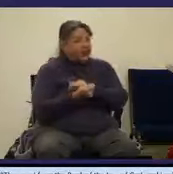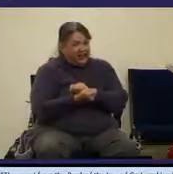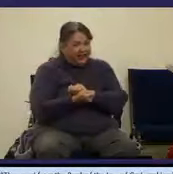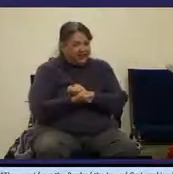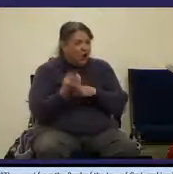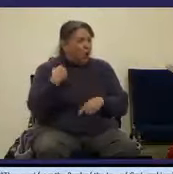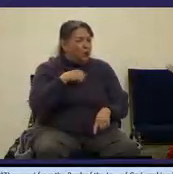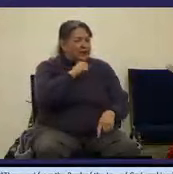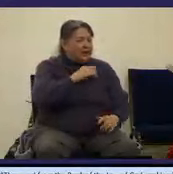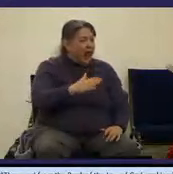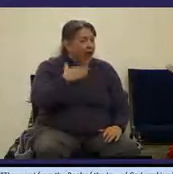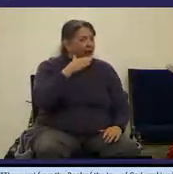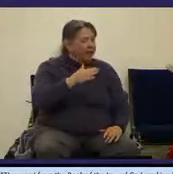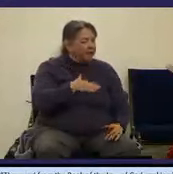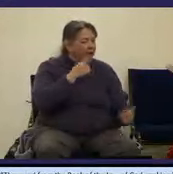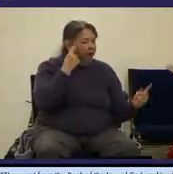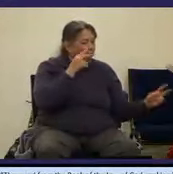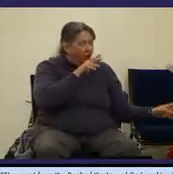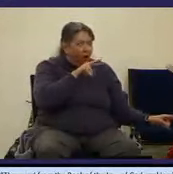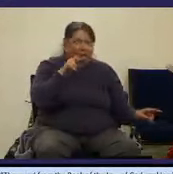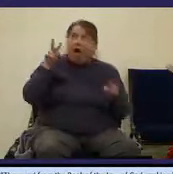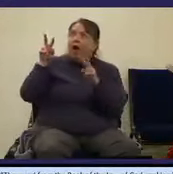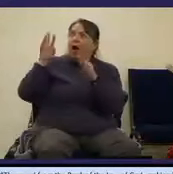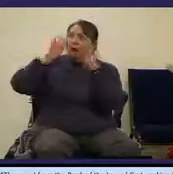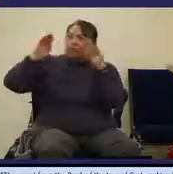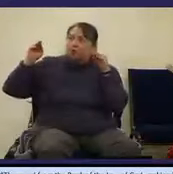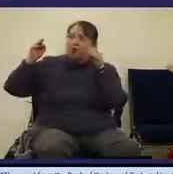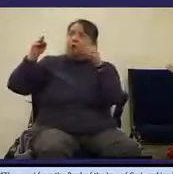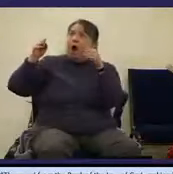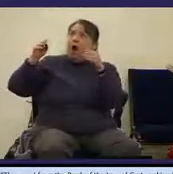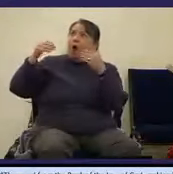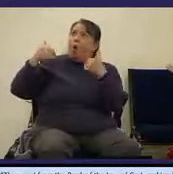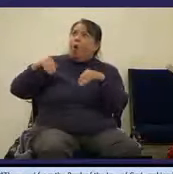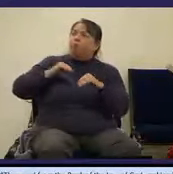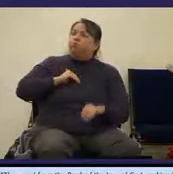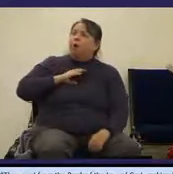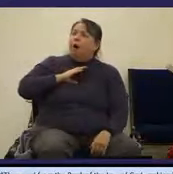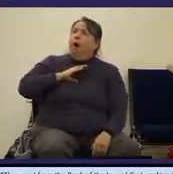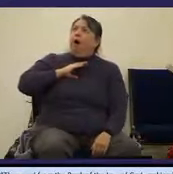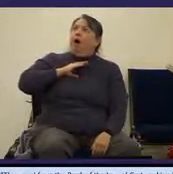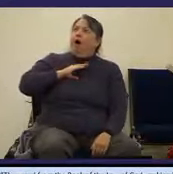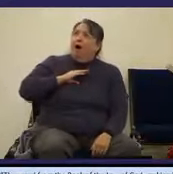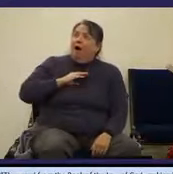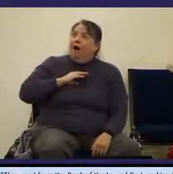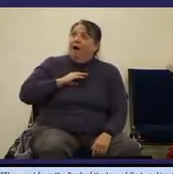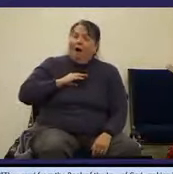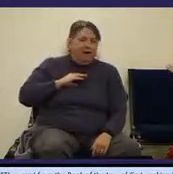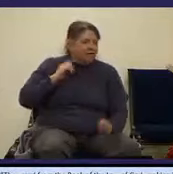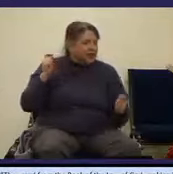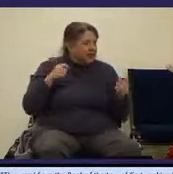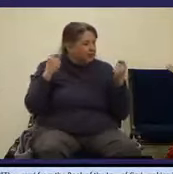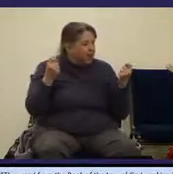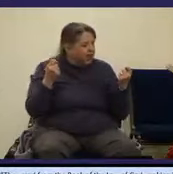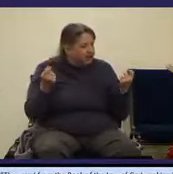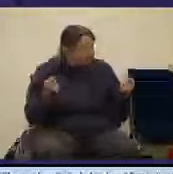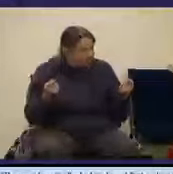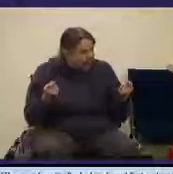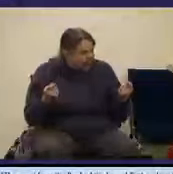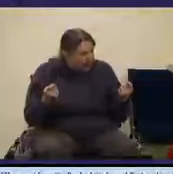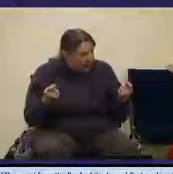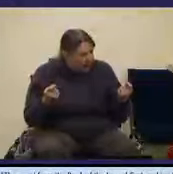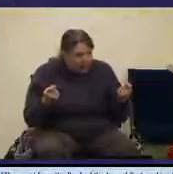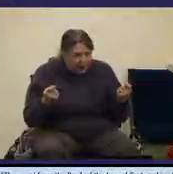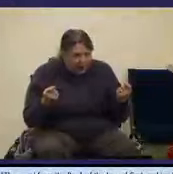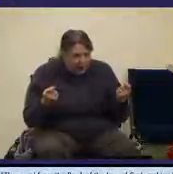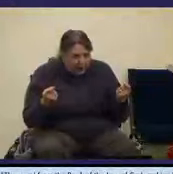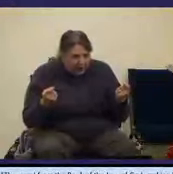his faithfulness and his goodness to us. So church, the joy of the Lord is what